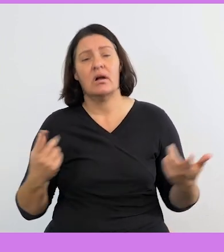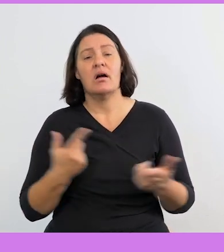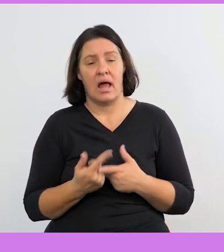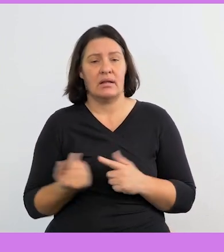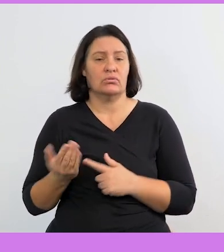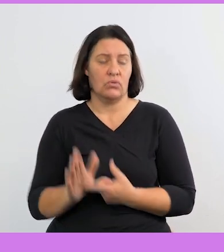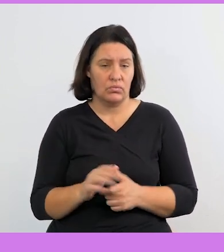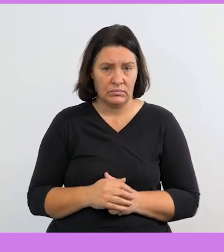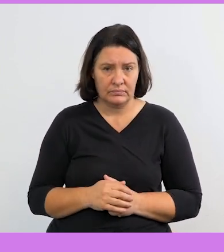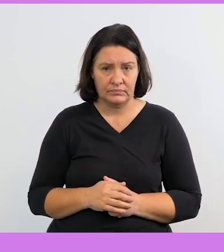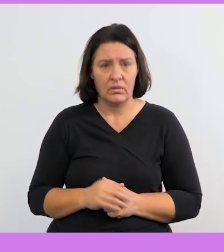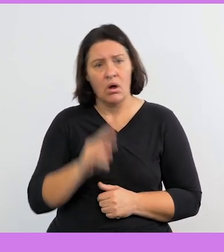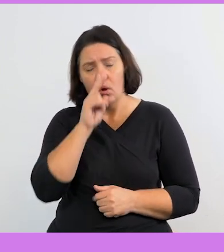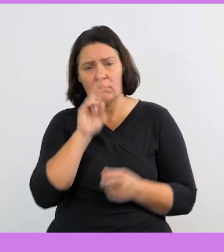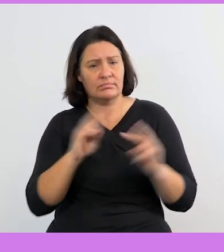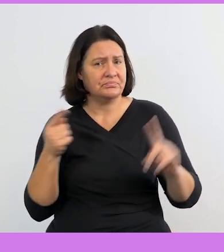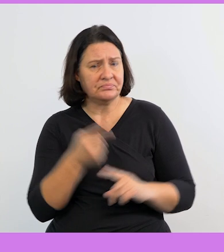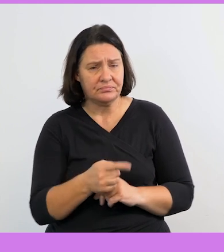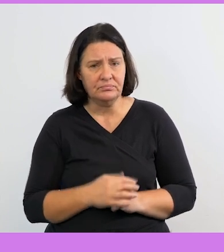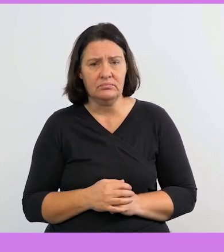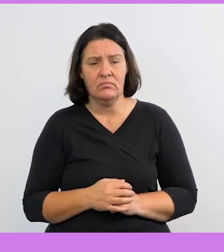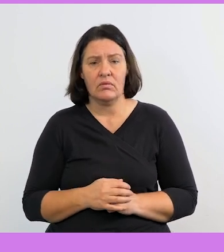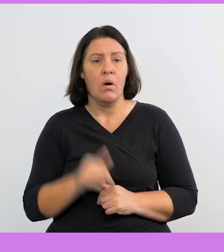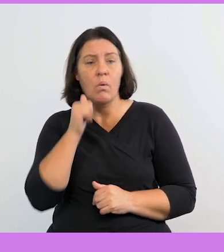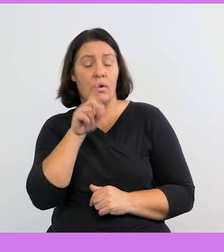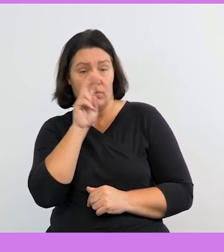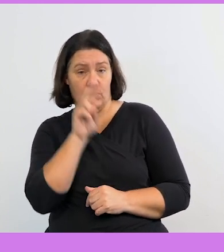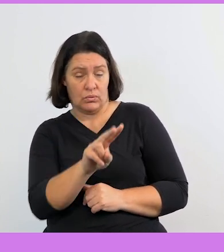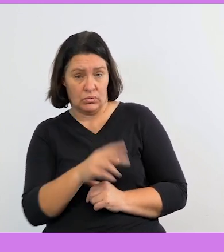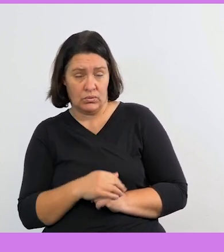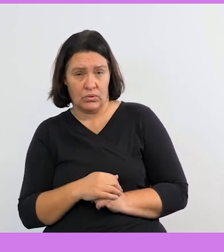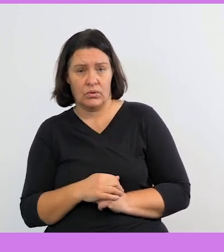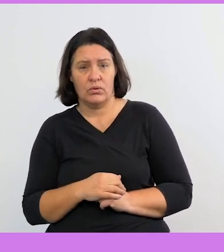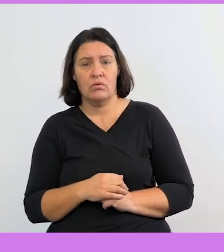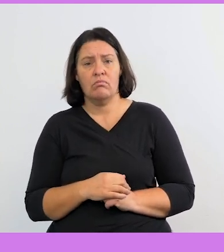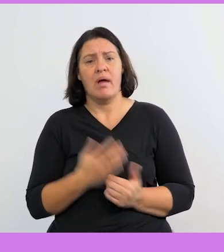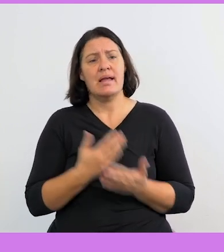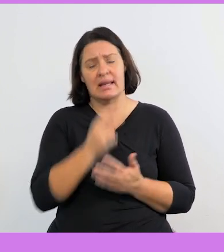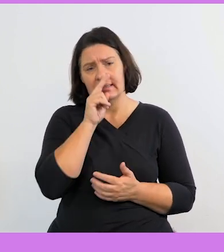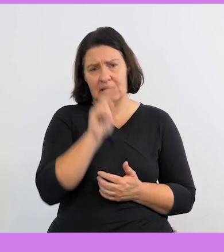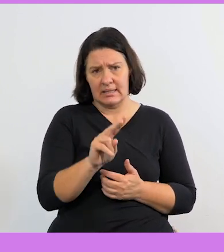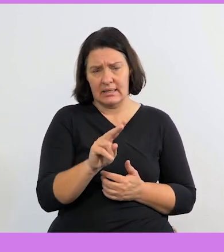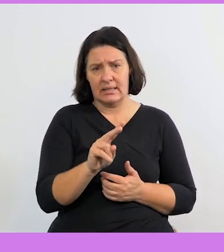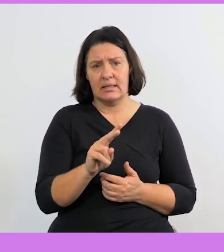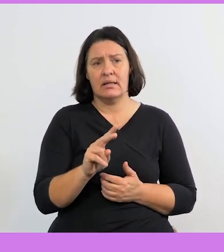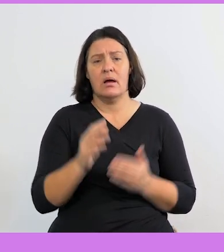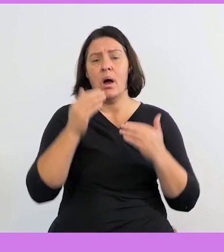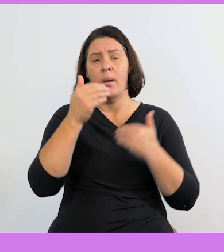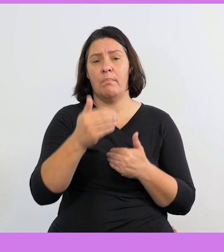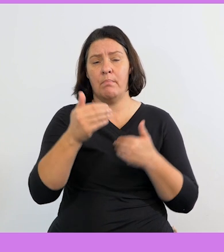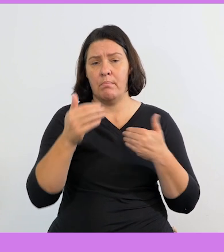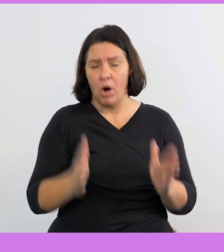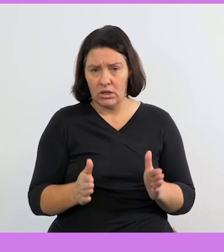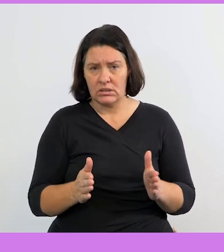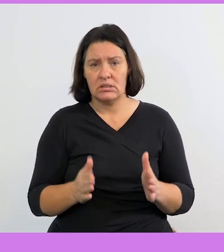of graph that is displayed. Now let's look at the type of graph. So when we look at this, right, we can see this is a box